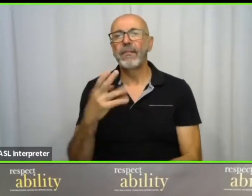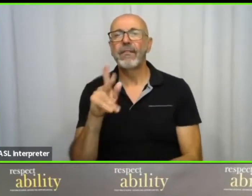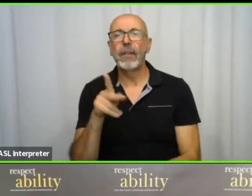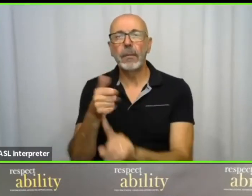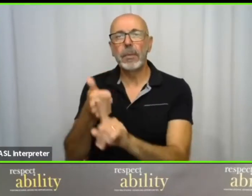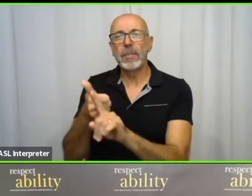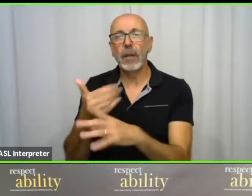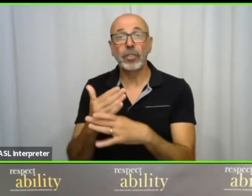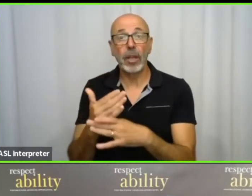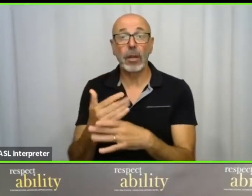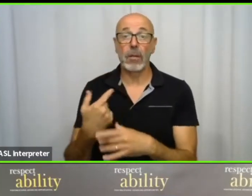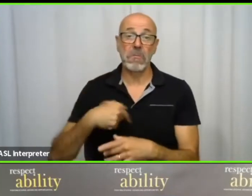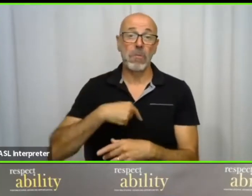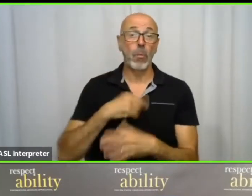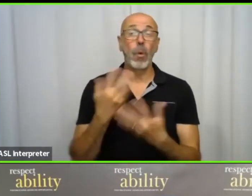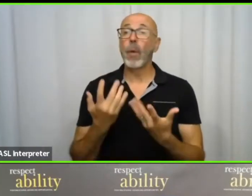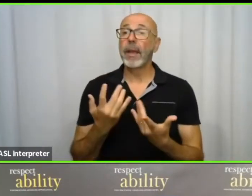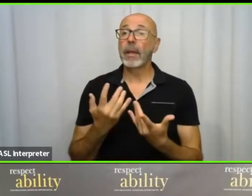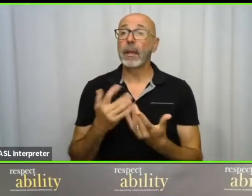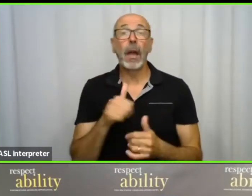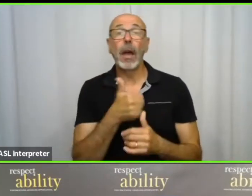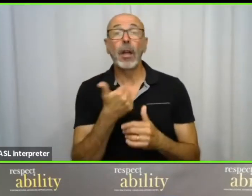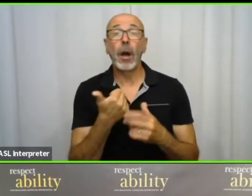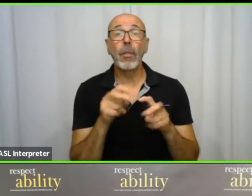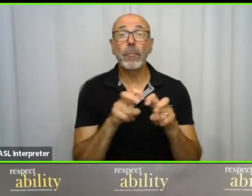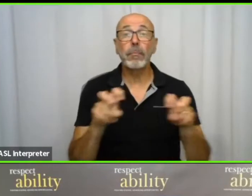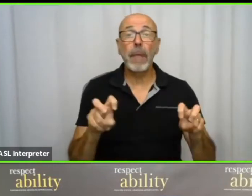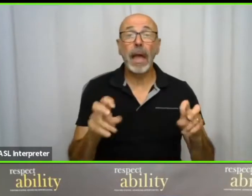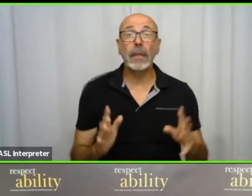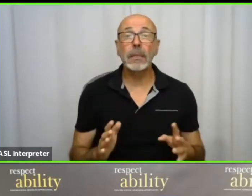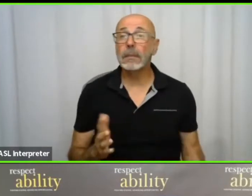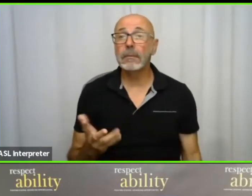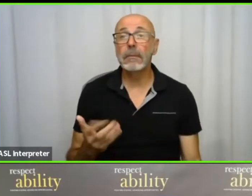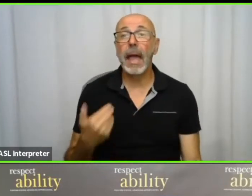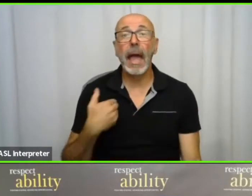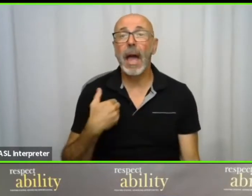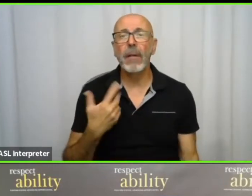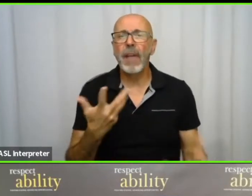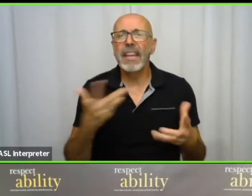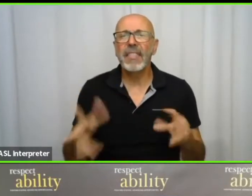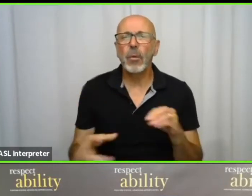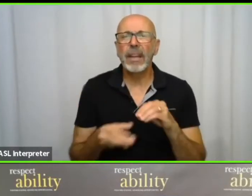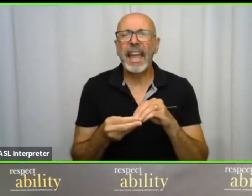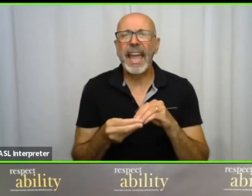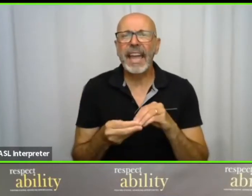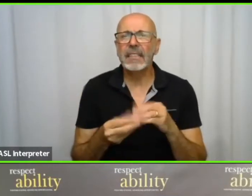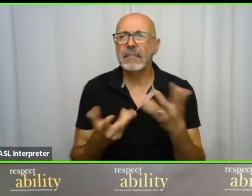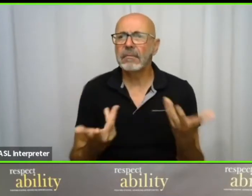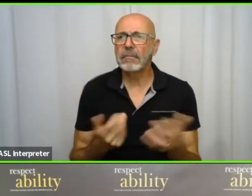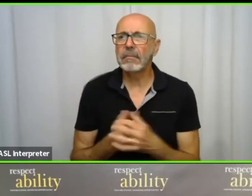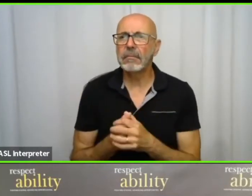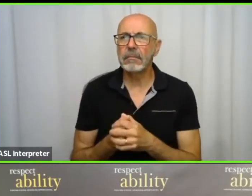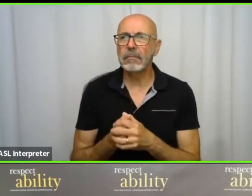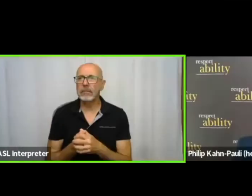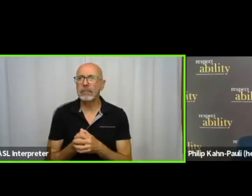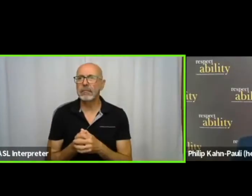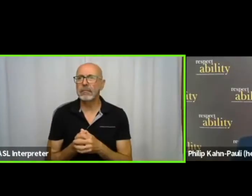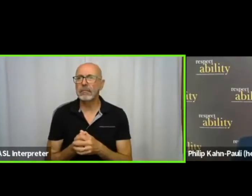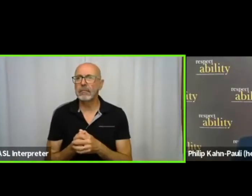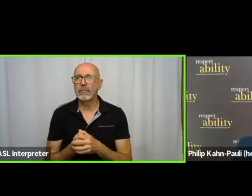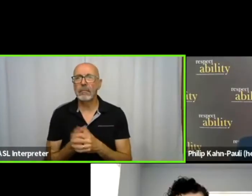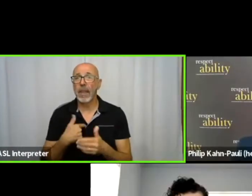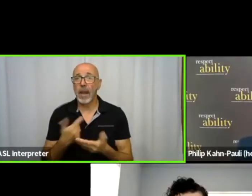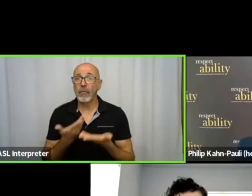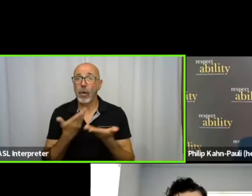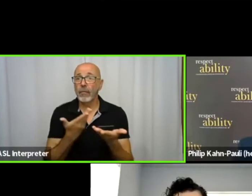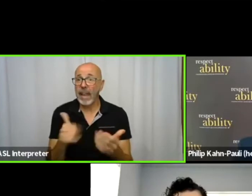we're waiting for that to happen, any of my fellow panelists have anything to add to the gloss that I've just